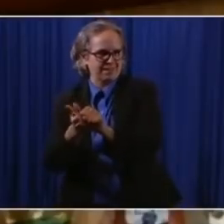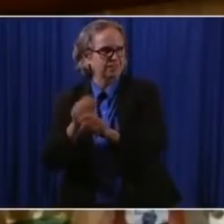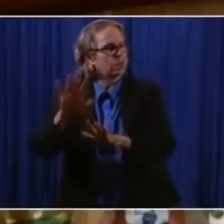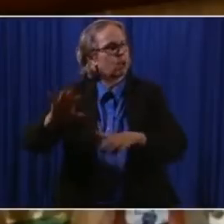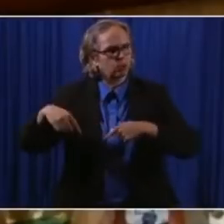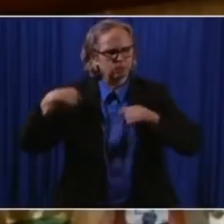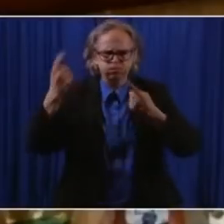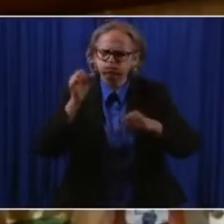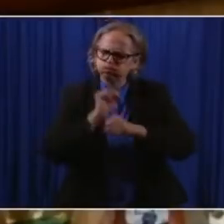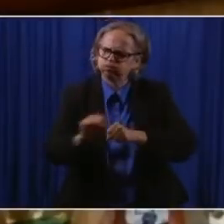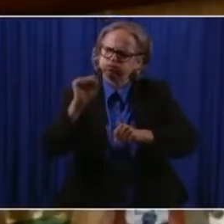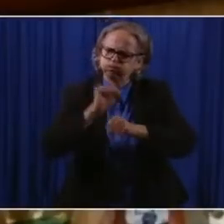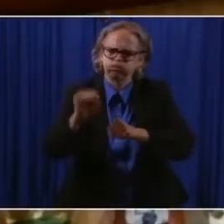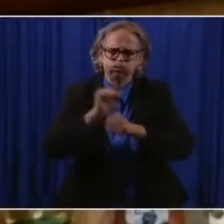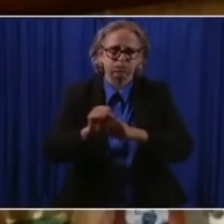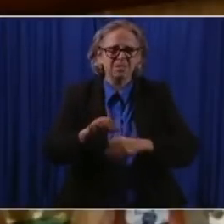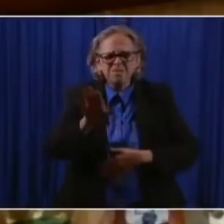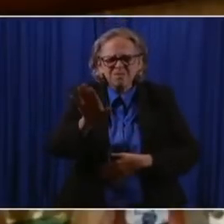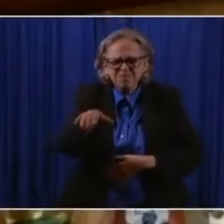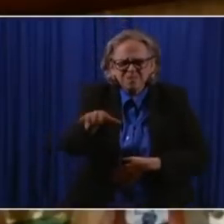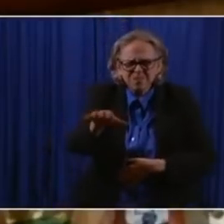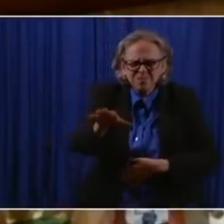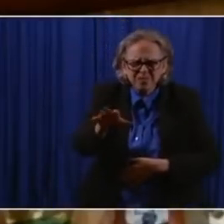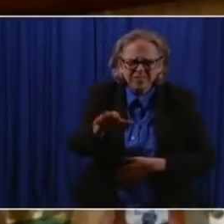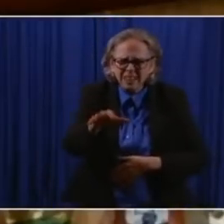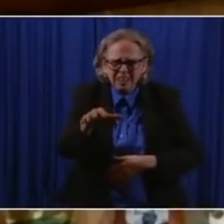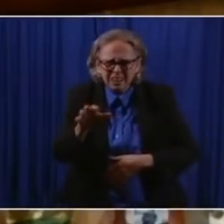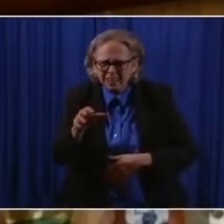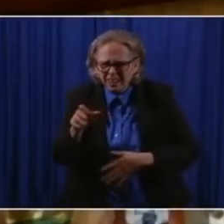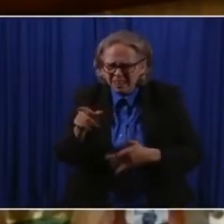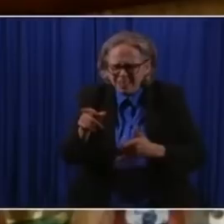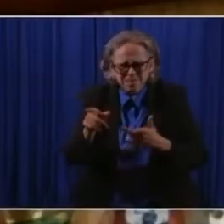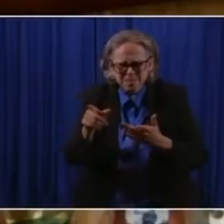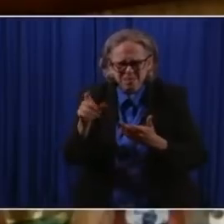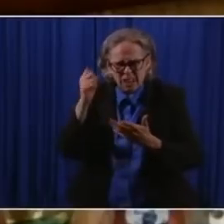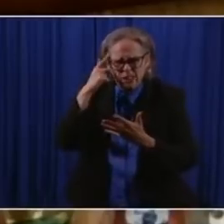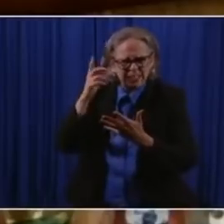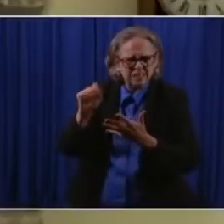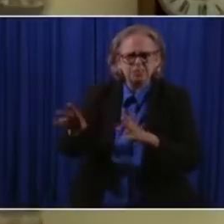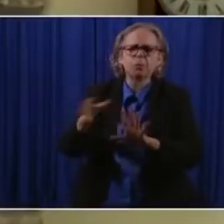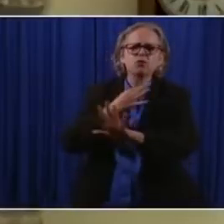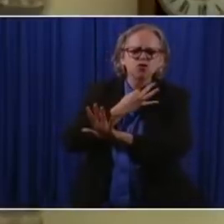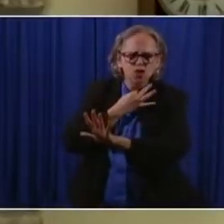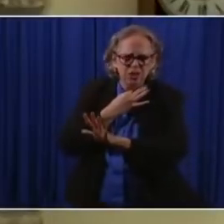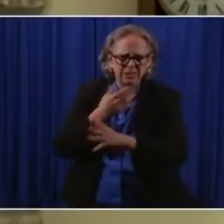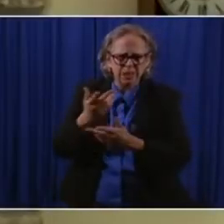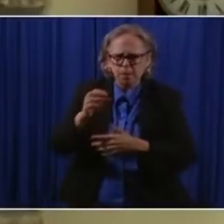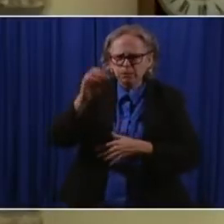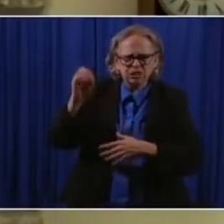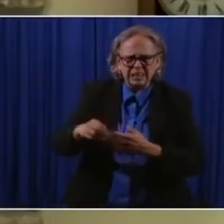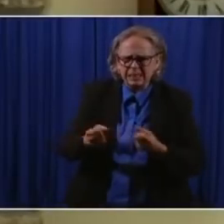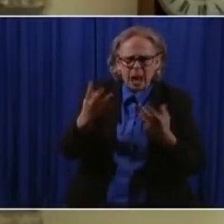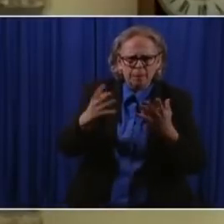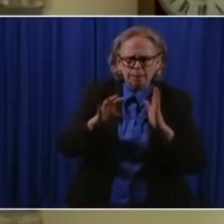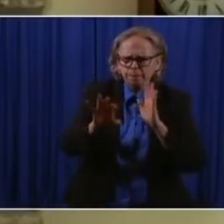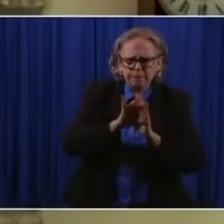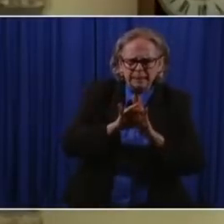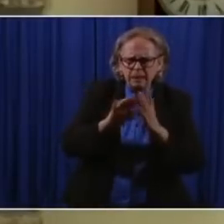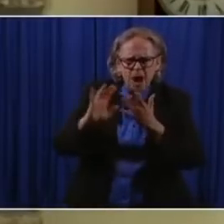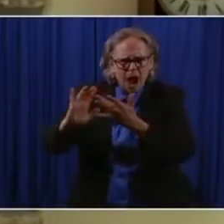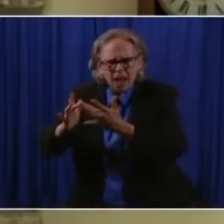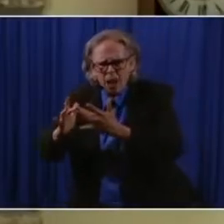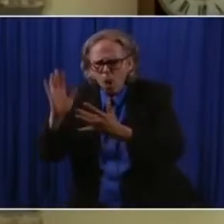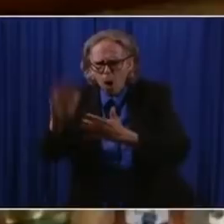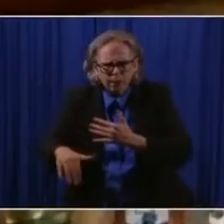ready. So for the students that go virtual, and what percentage do you think of your students are going to start virtual?